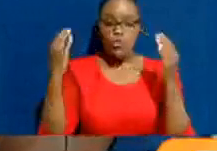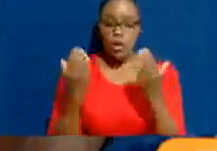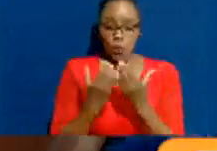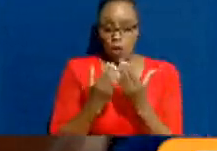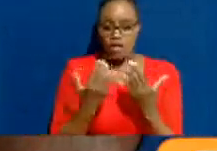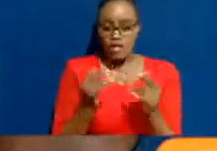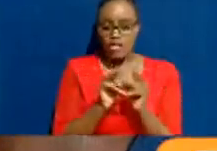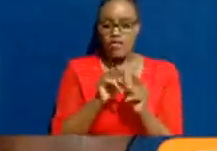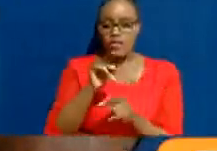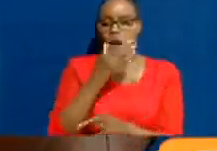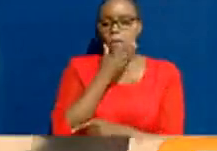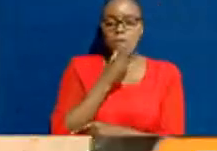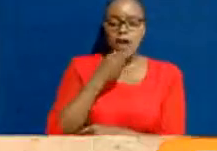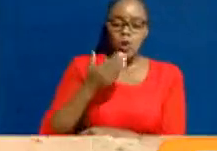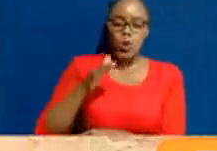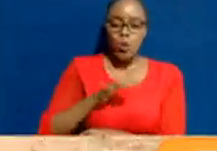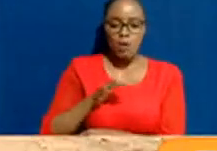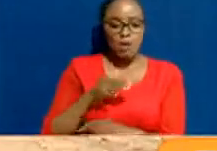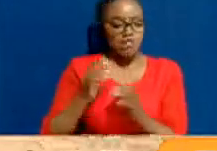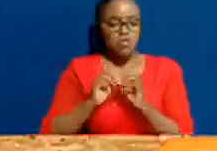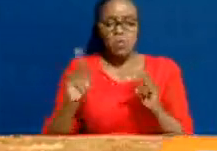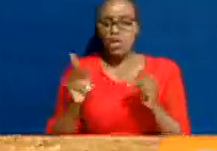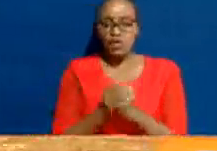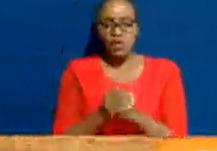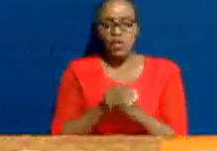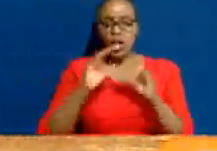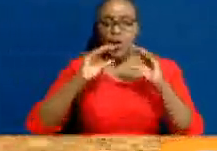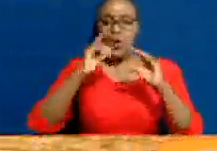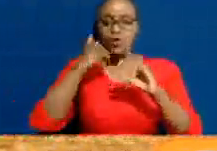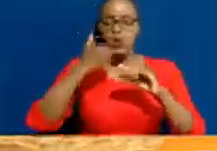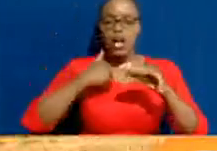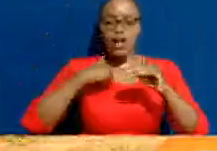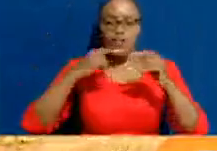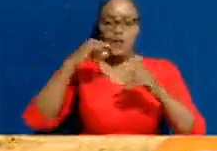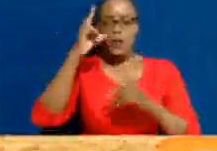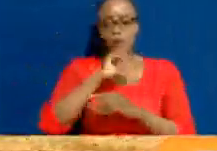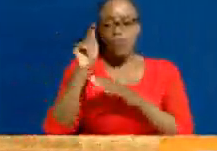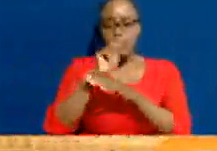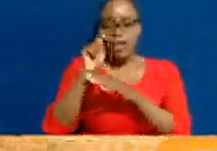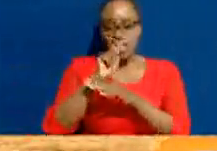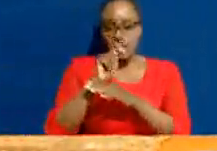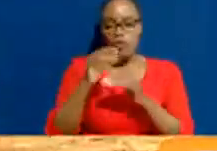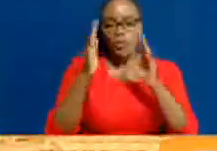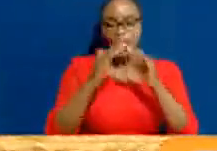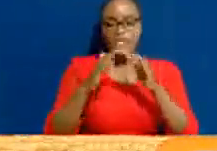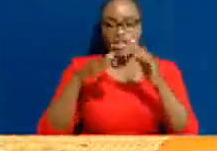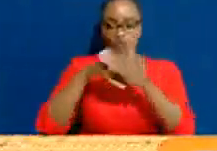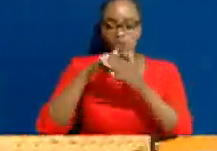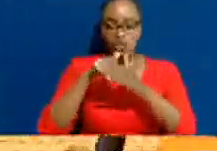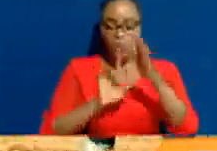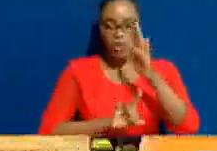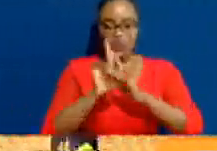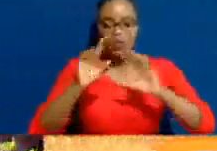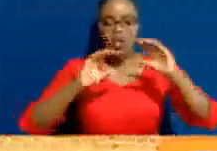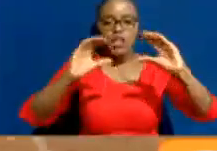akili kuwa wewe ni mwanaume ama wewe ni mwanamke ama. The coach, who made it to the final list for an exclusive training program with Arsenal Football Development